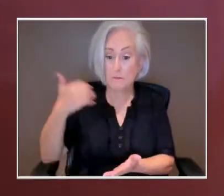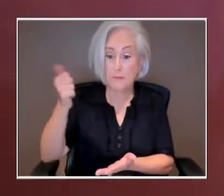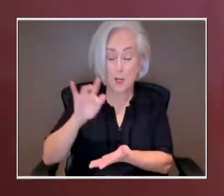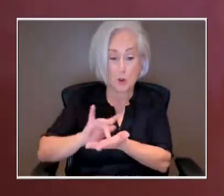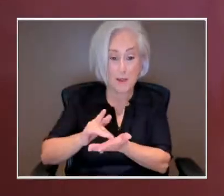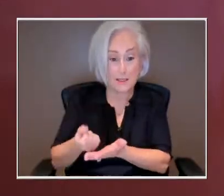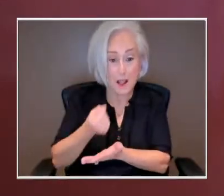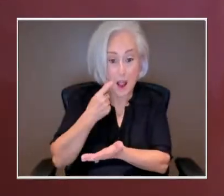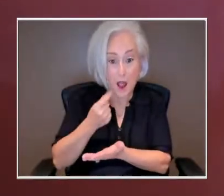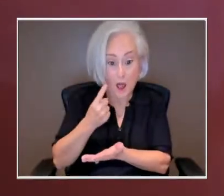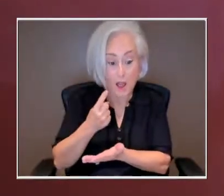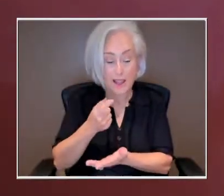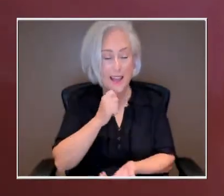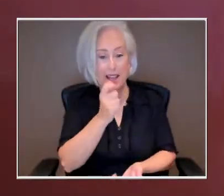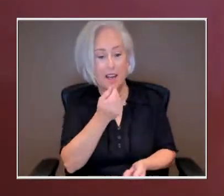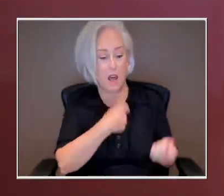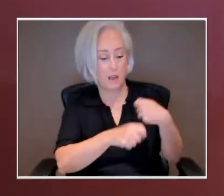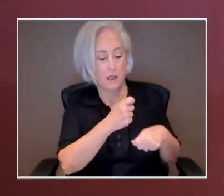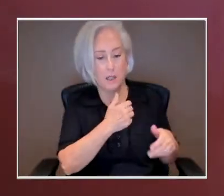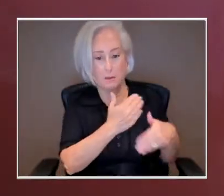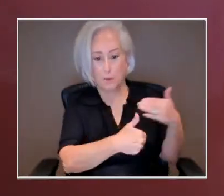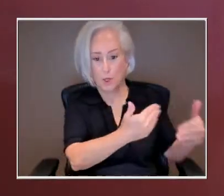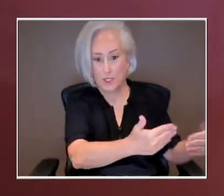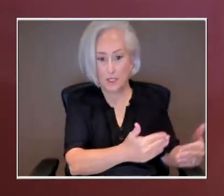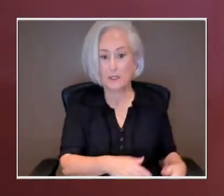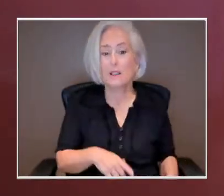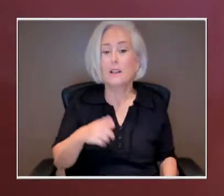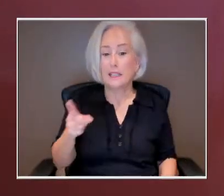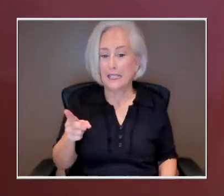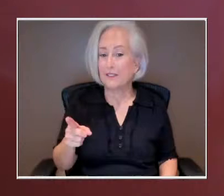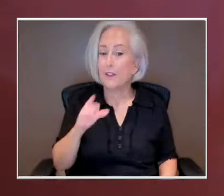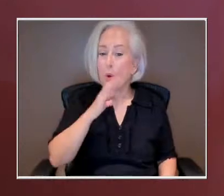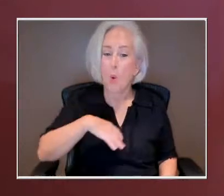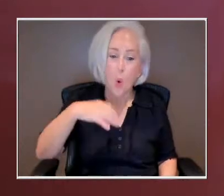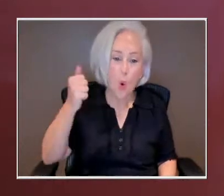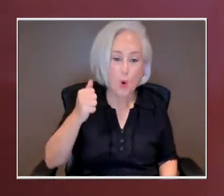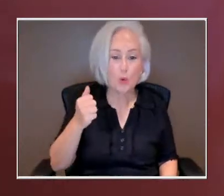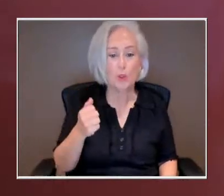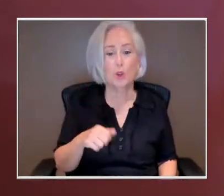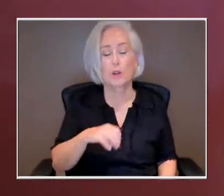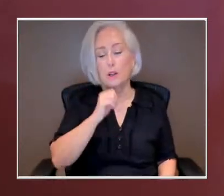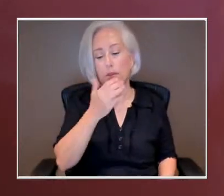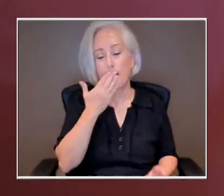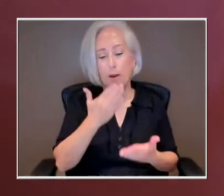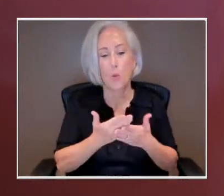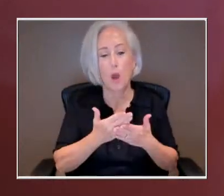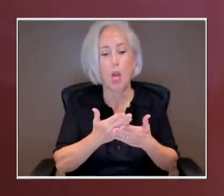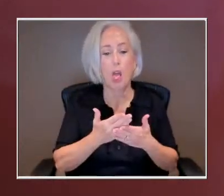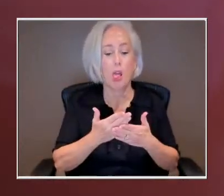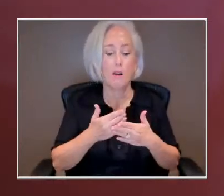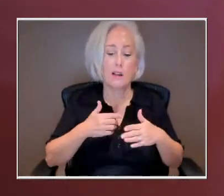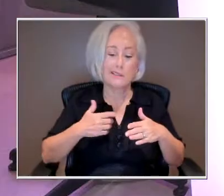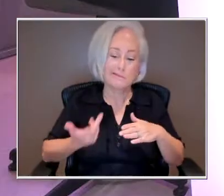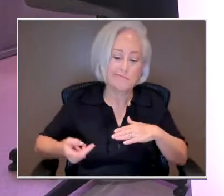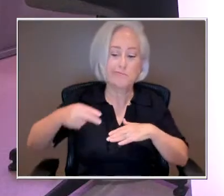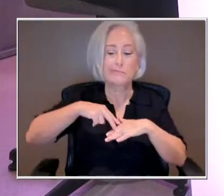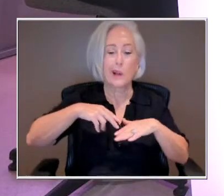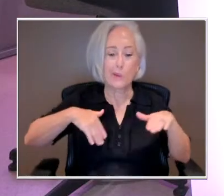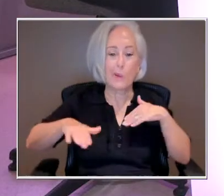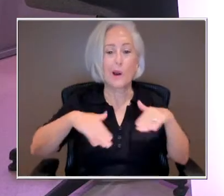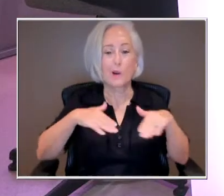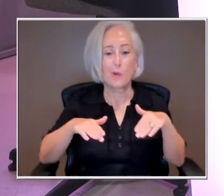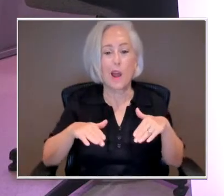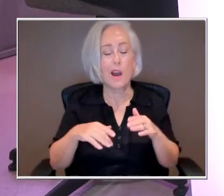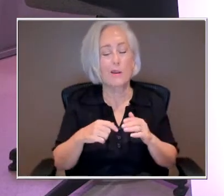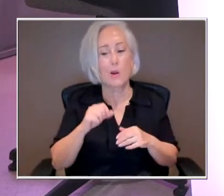are not very mobile and they have a lot of comorbid conditions, then sometimes we try medications first in them. Jeremy Yenser has a question. He